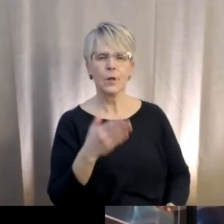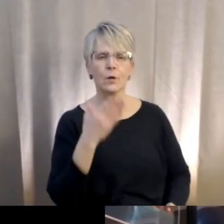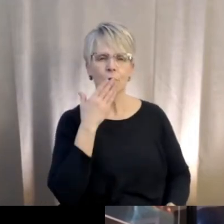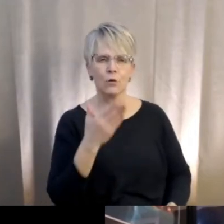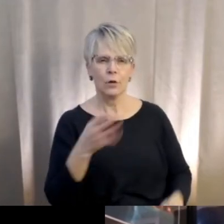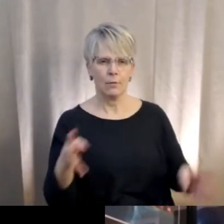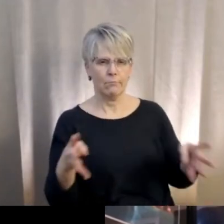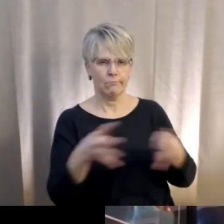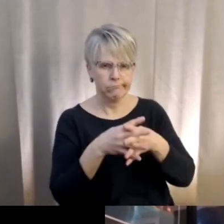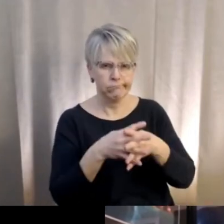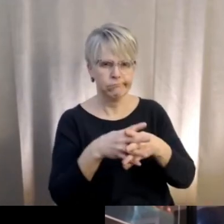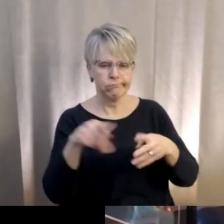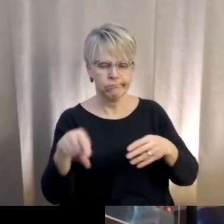like